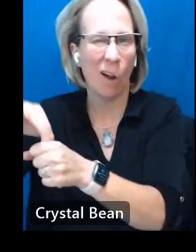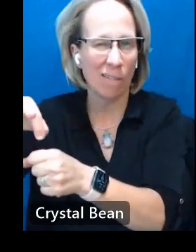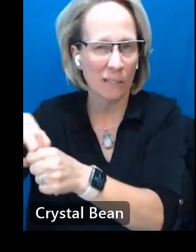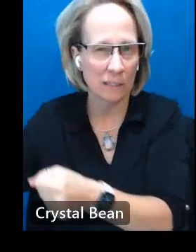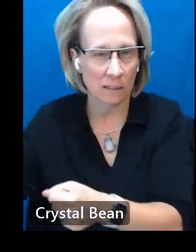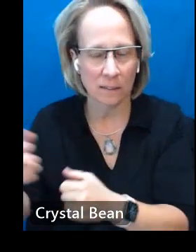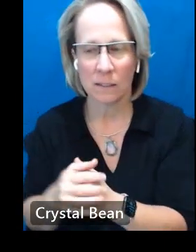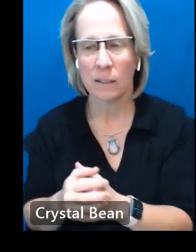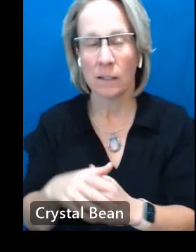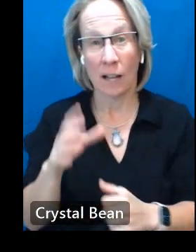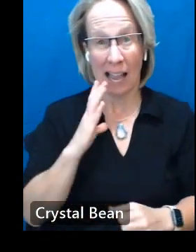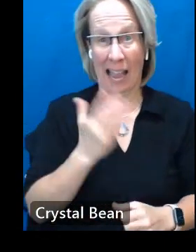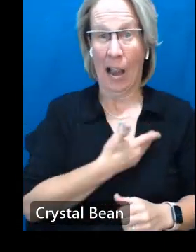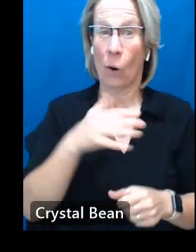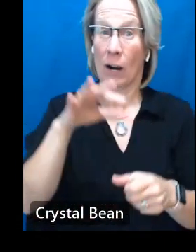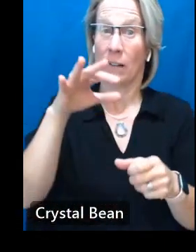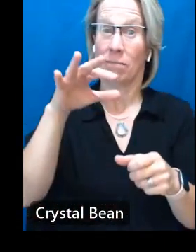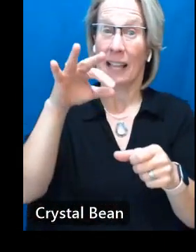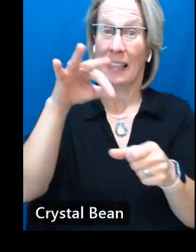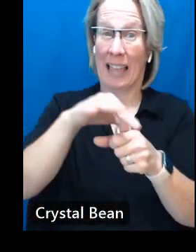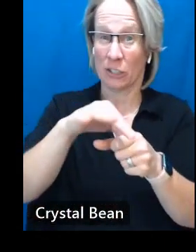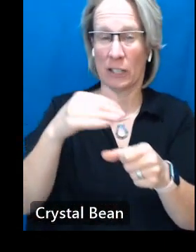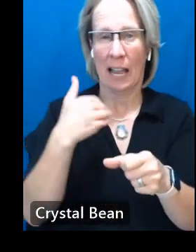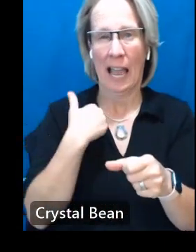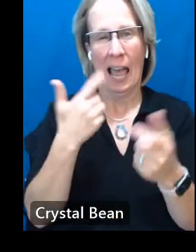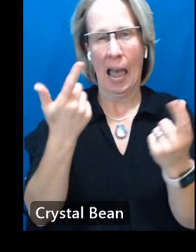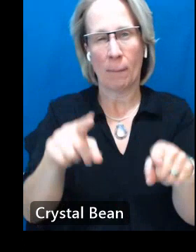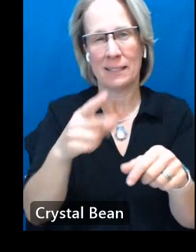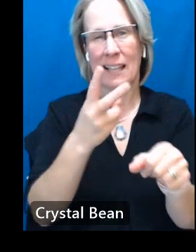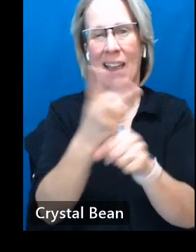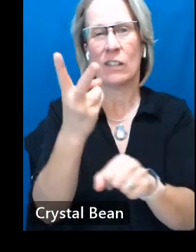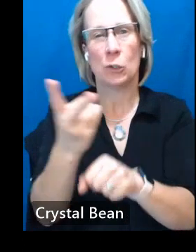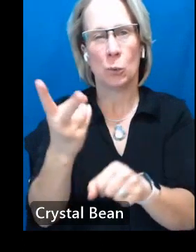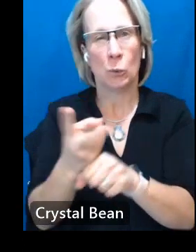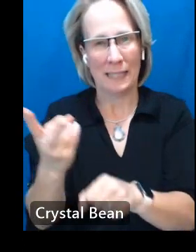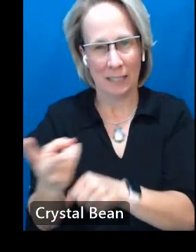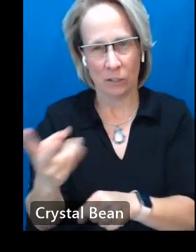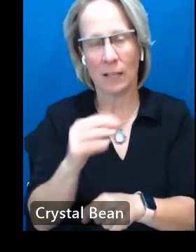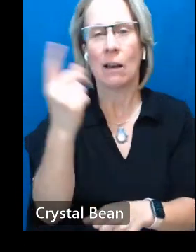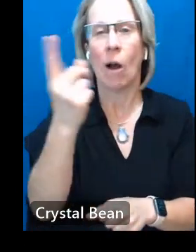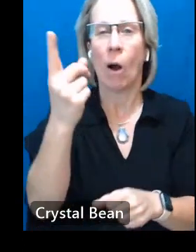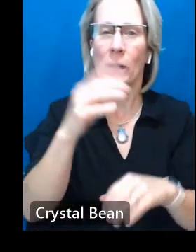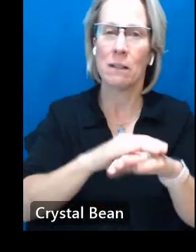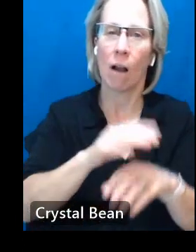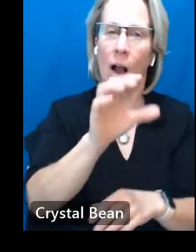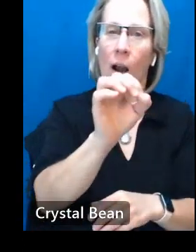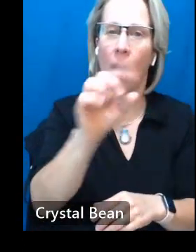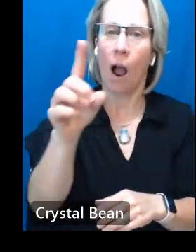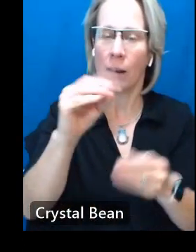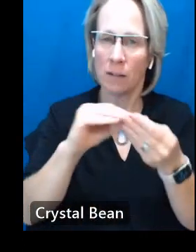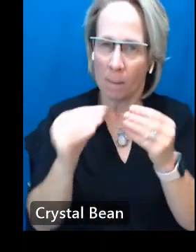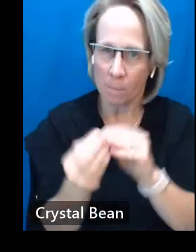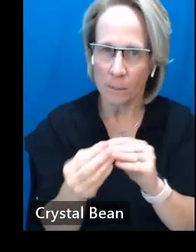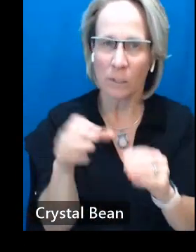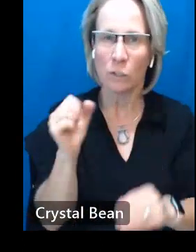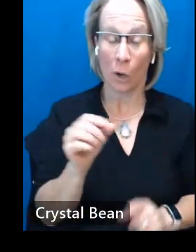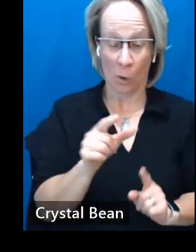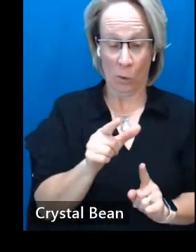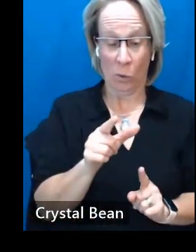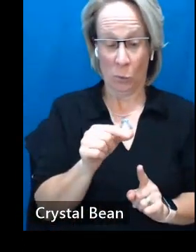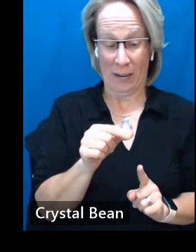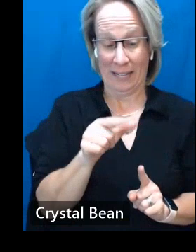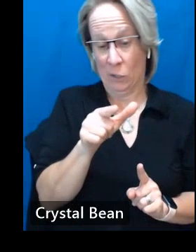happen every 2 years and always in odd-numbered fiscal years. So that's why FY24 this year is not